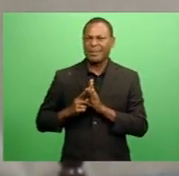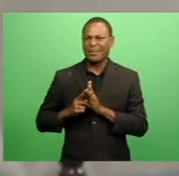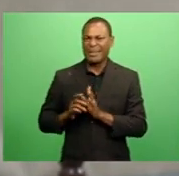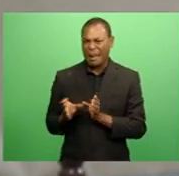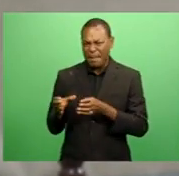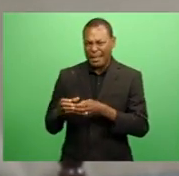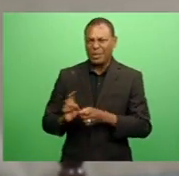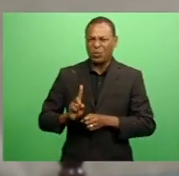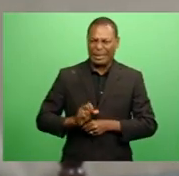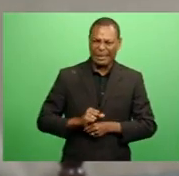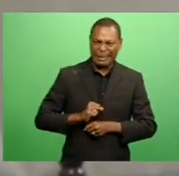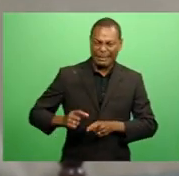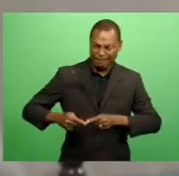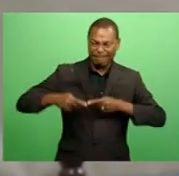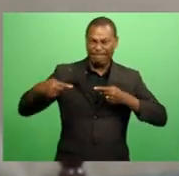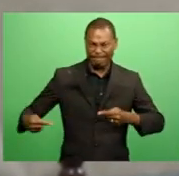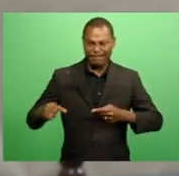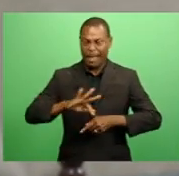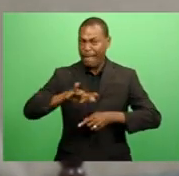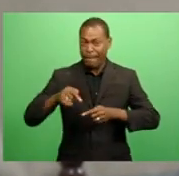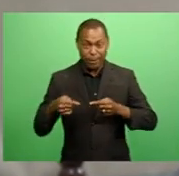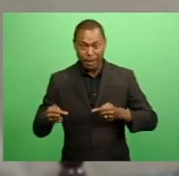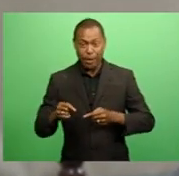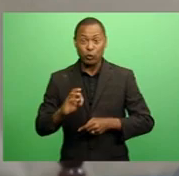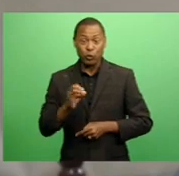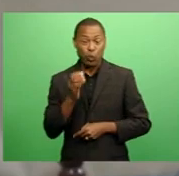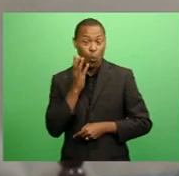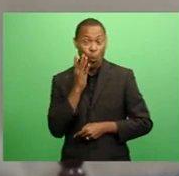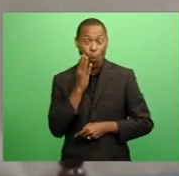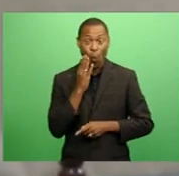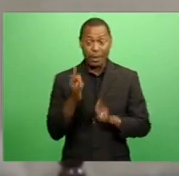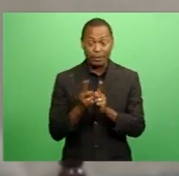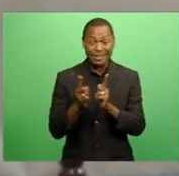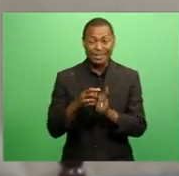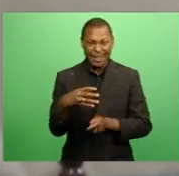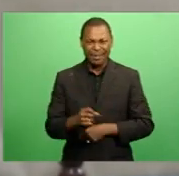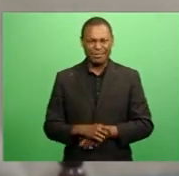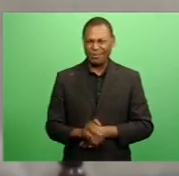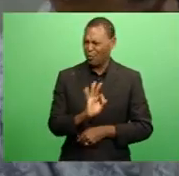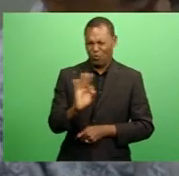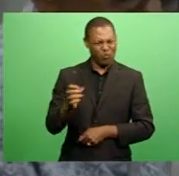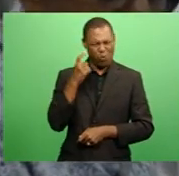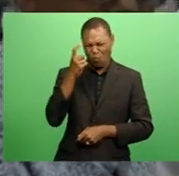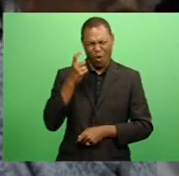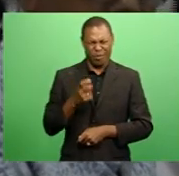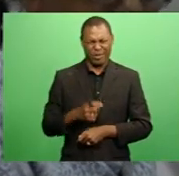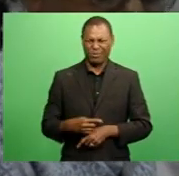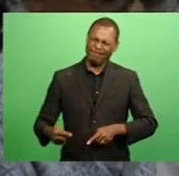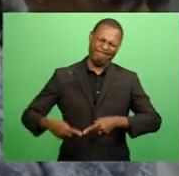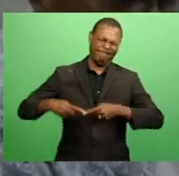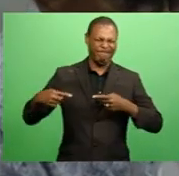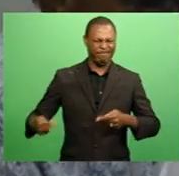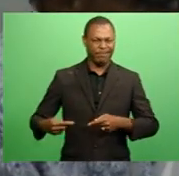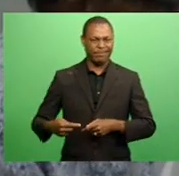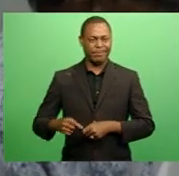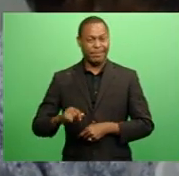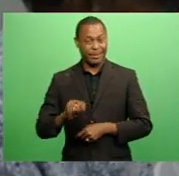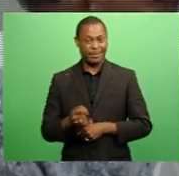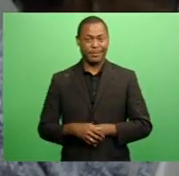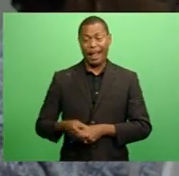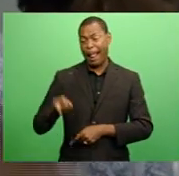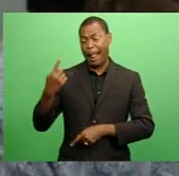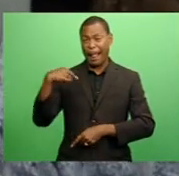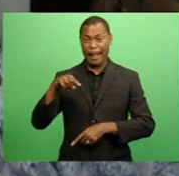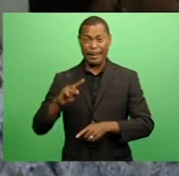everything. And so when they come to these meetings, they already tell me, don't worry, we'll oppose it. At a meeting last week, one